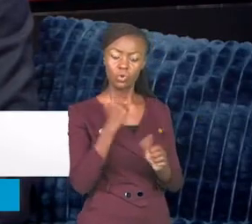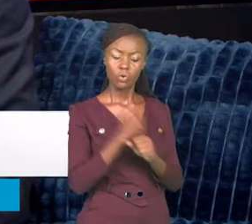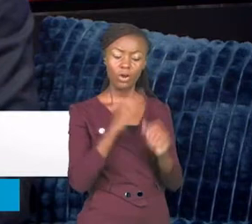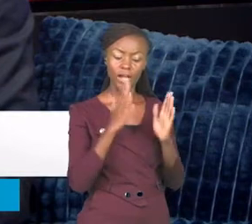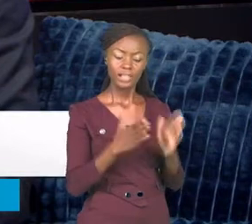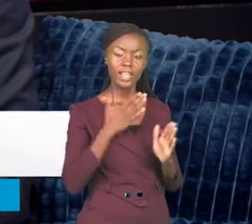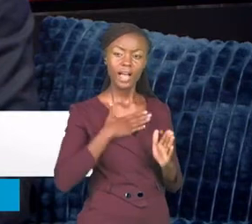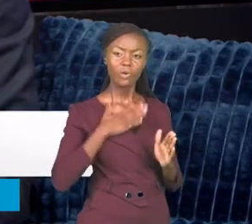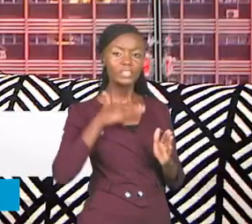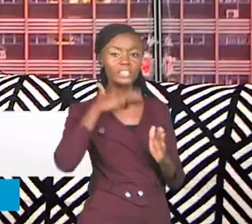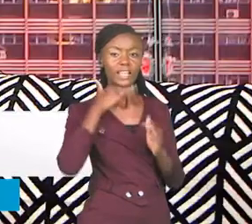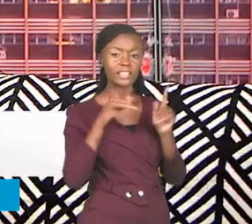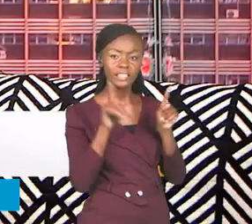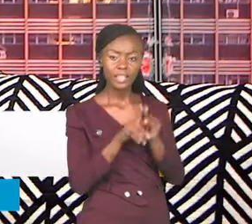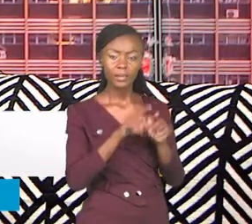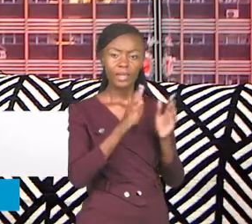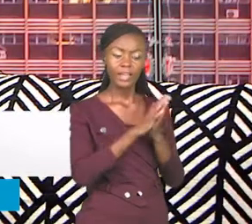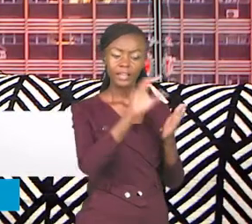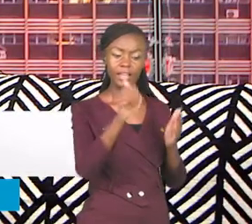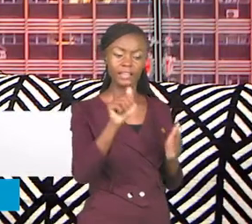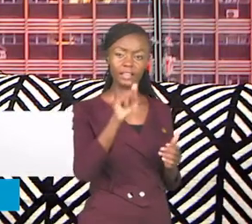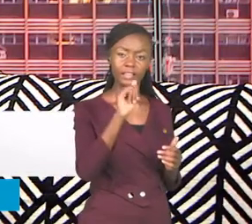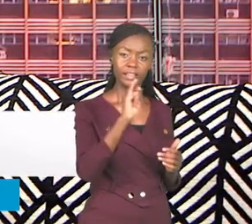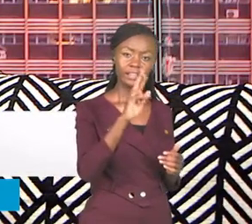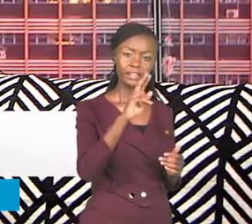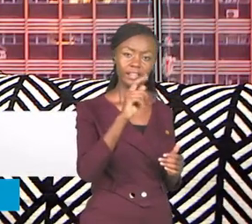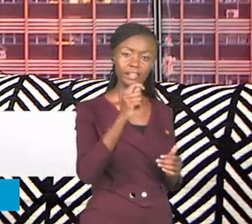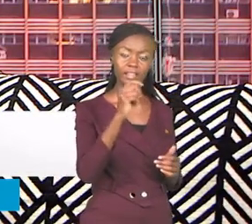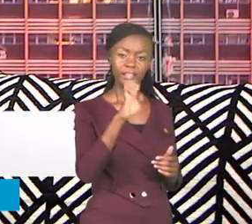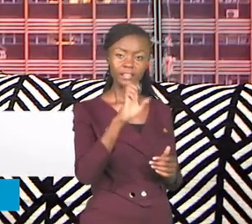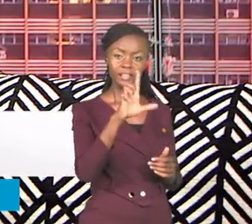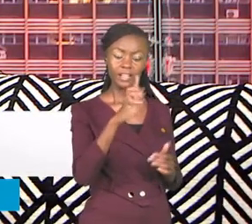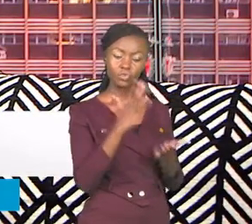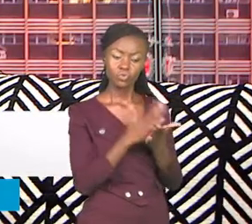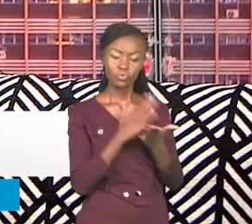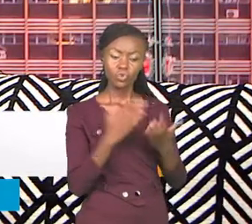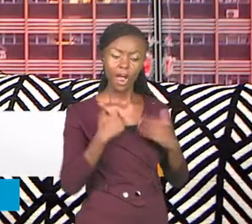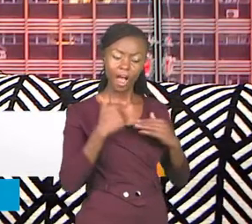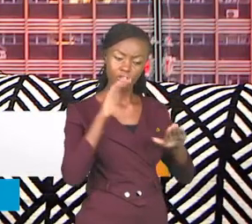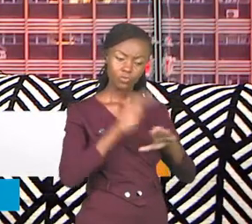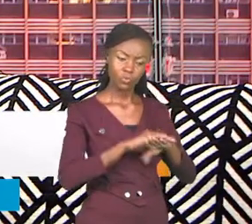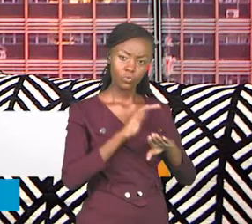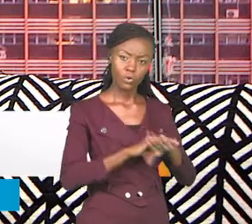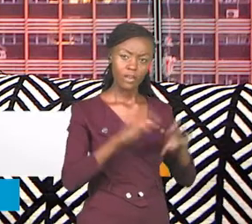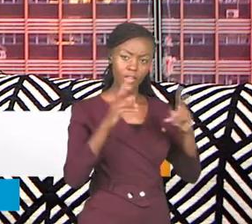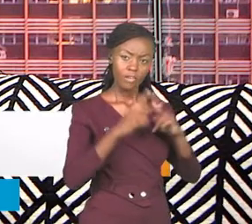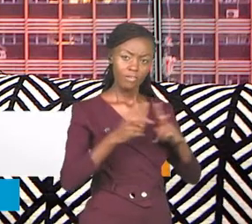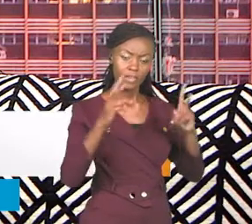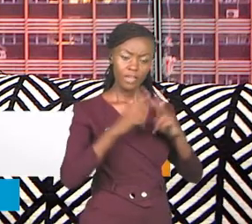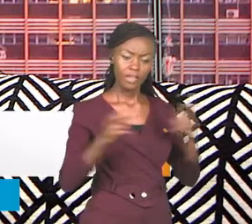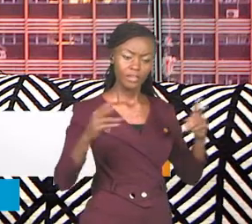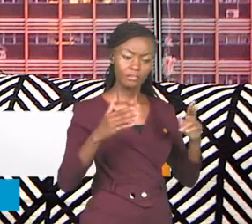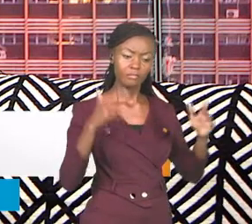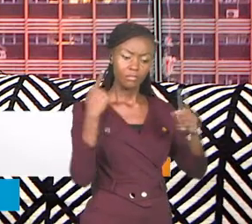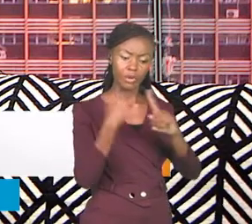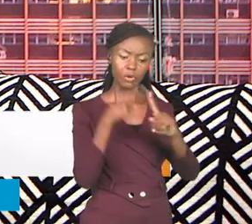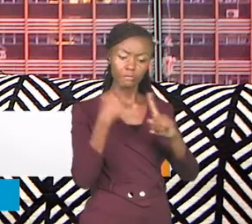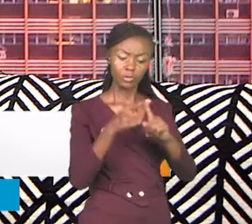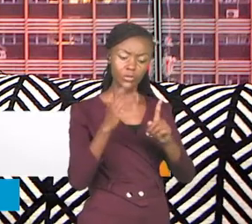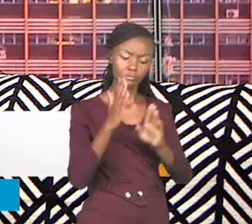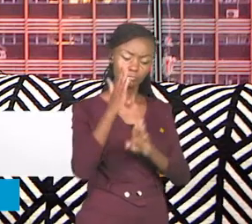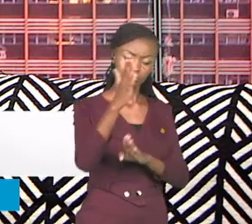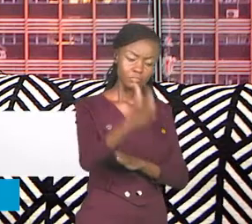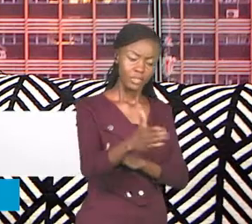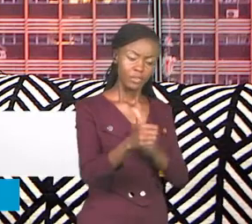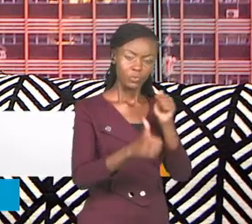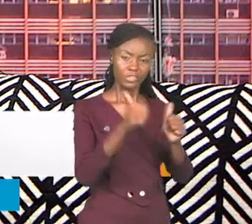here, Airtel and the rest. So they did put up very good panels, and you saw the pedestrian fence,